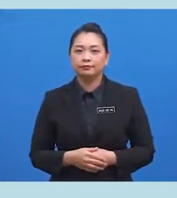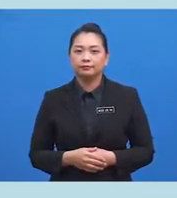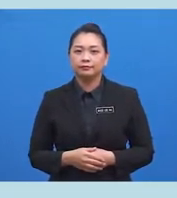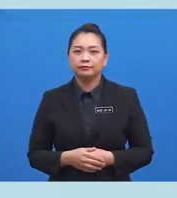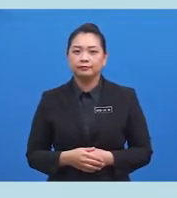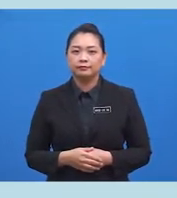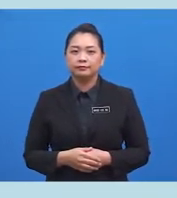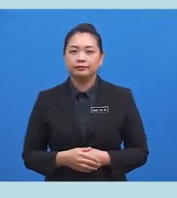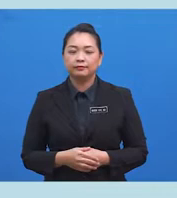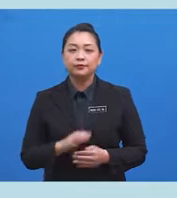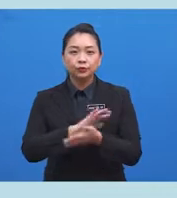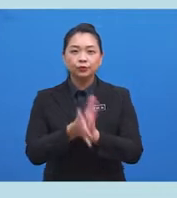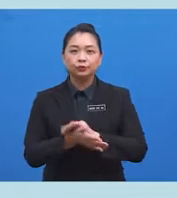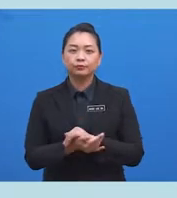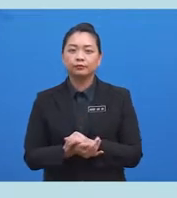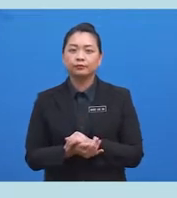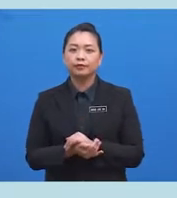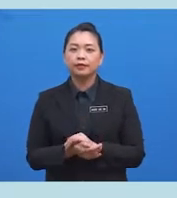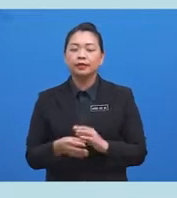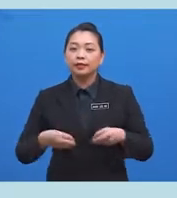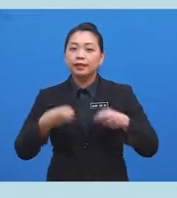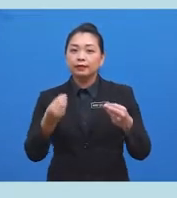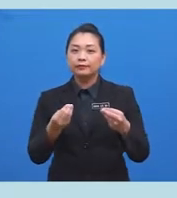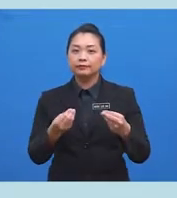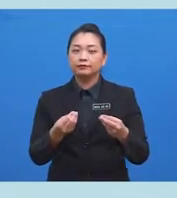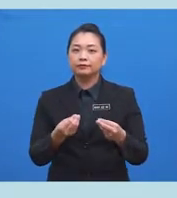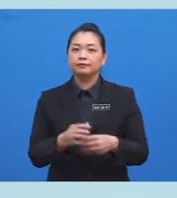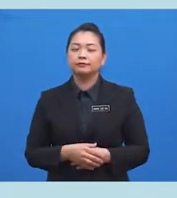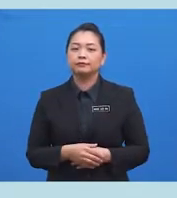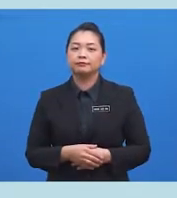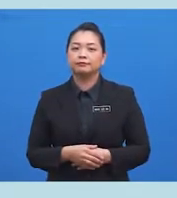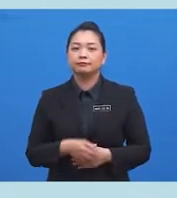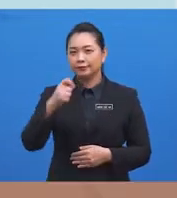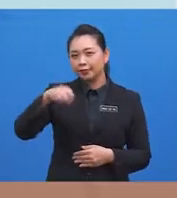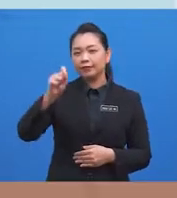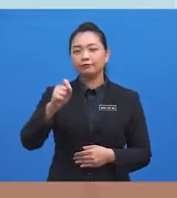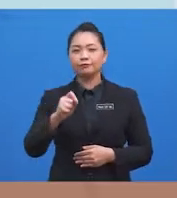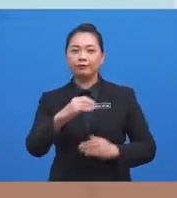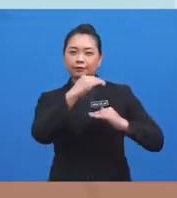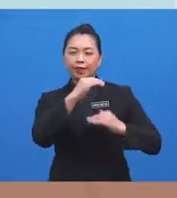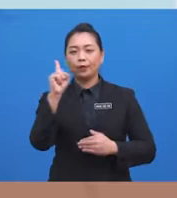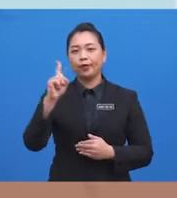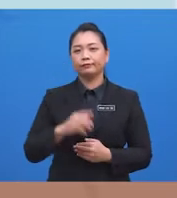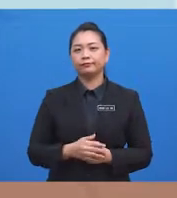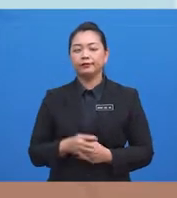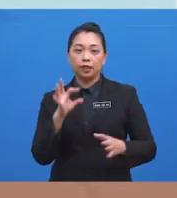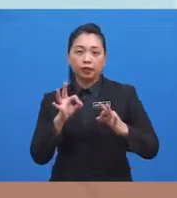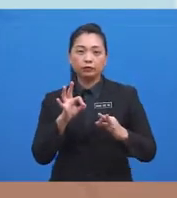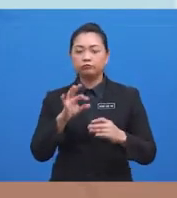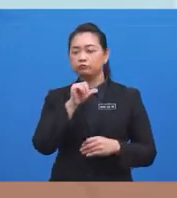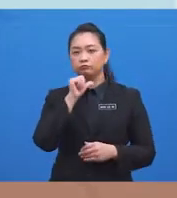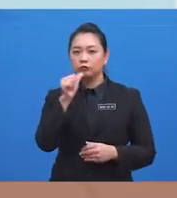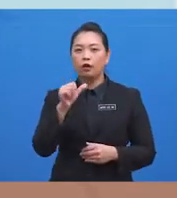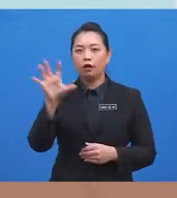this lesson. So, give yourself a tick for target one. If you did not achieve the